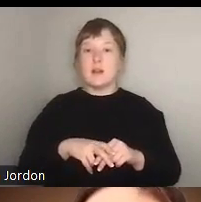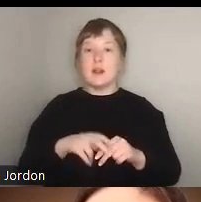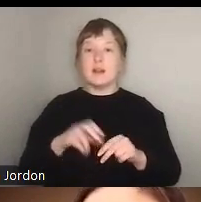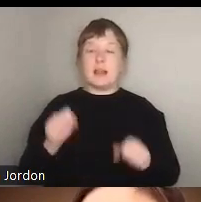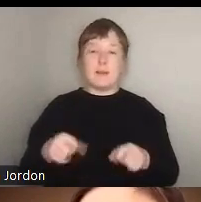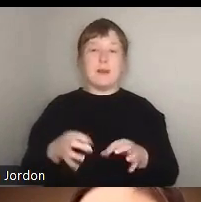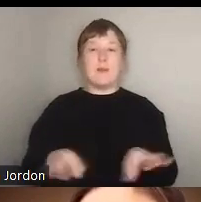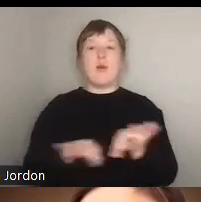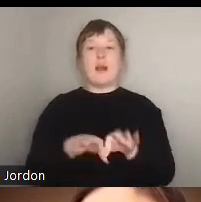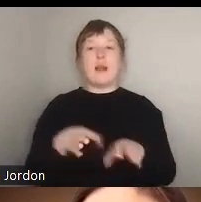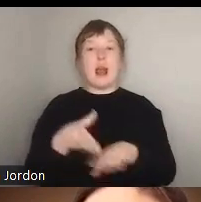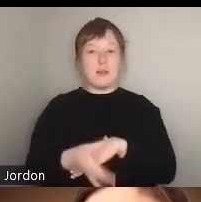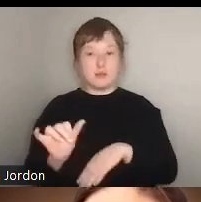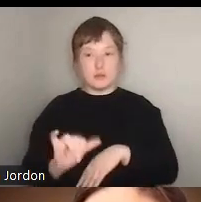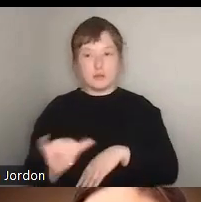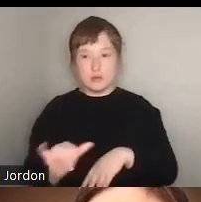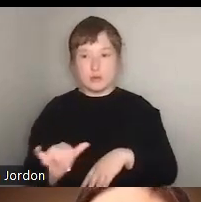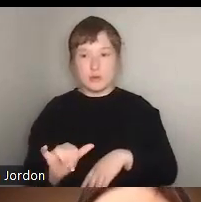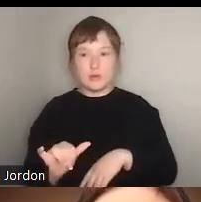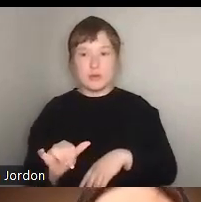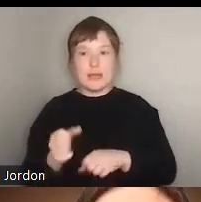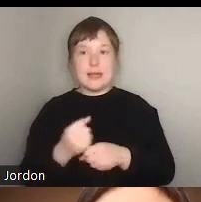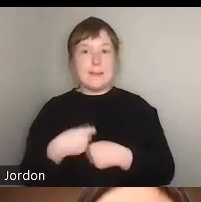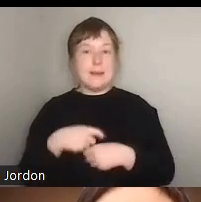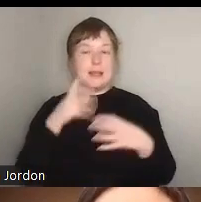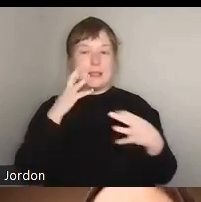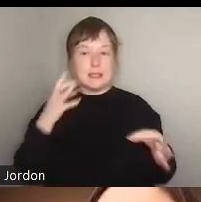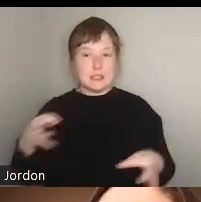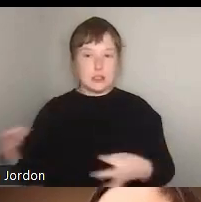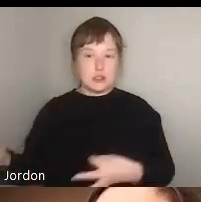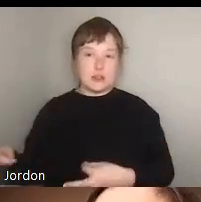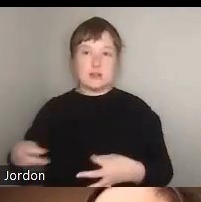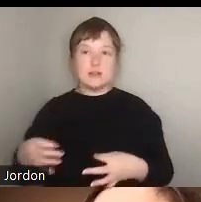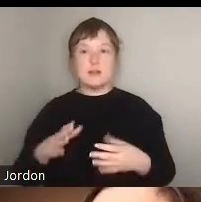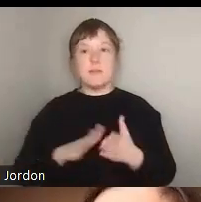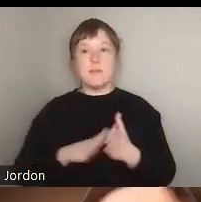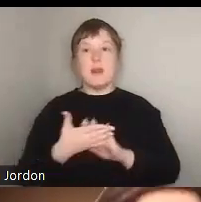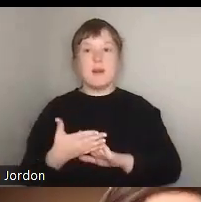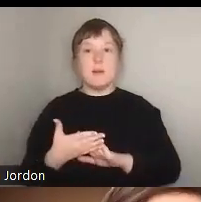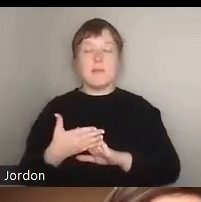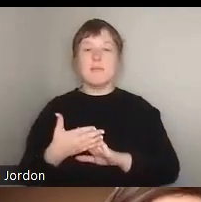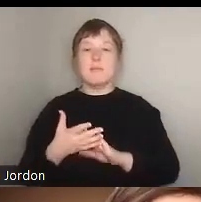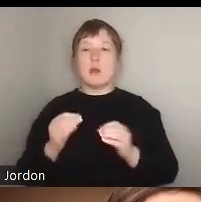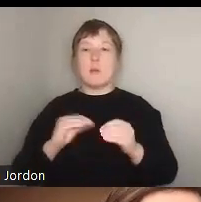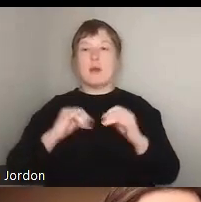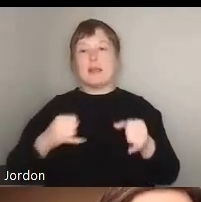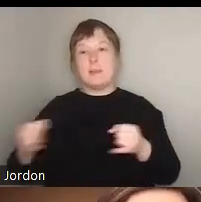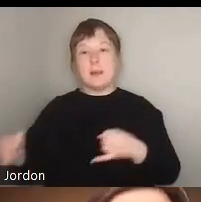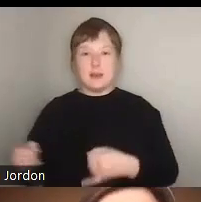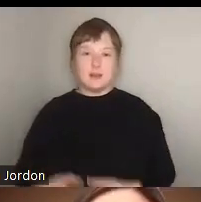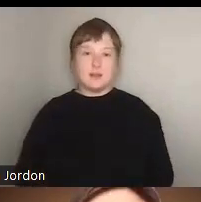important afterwards to make those decisions for yourself and sort of become independent.